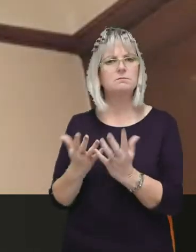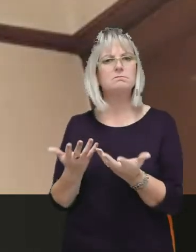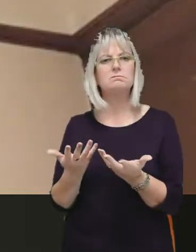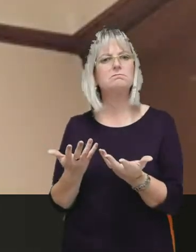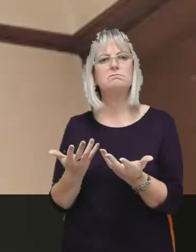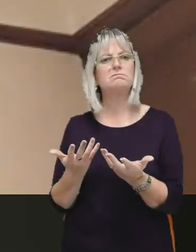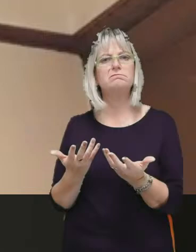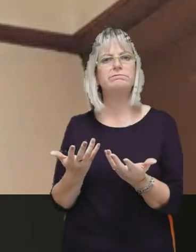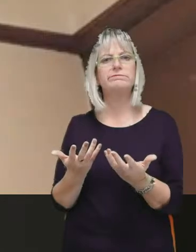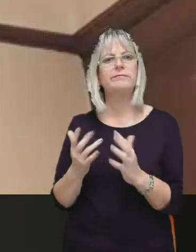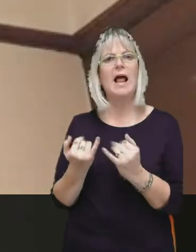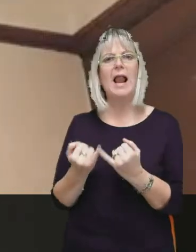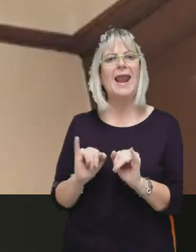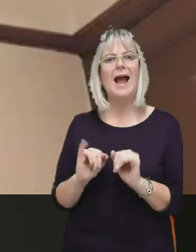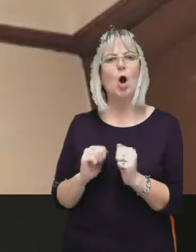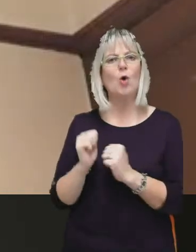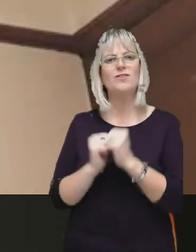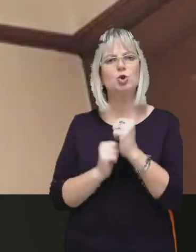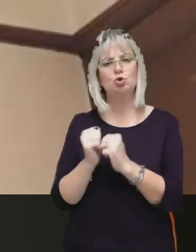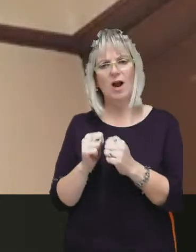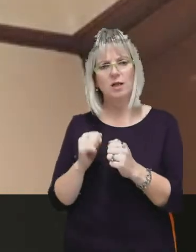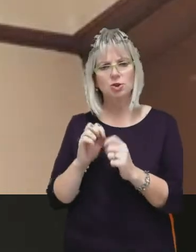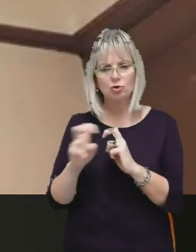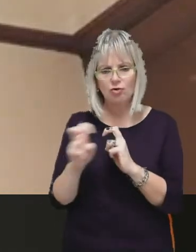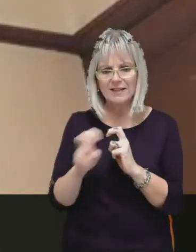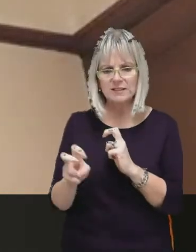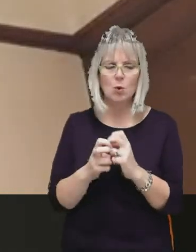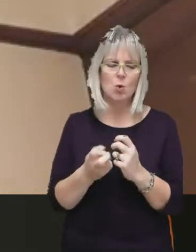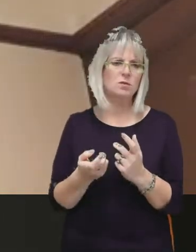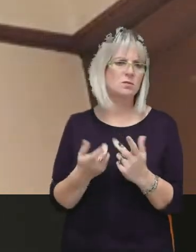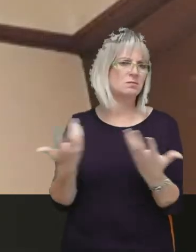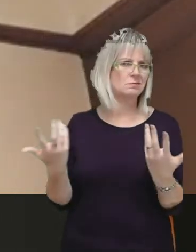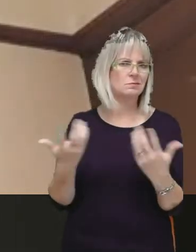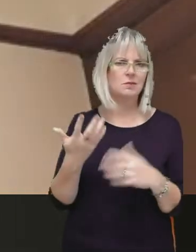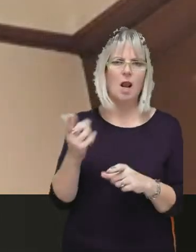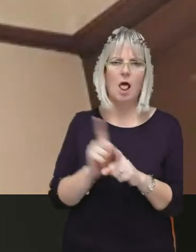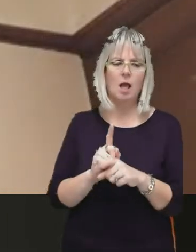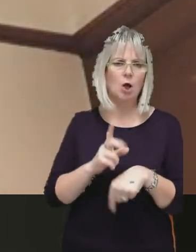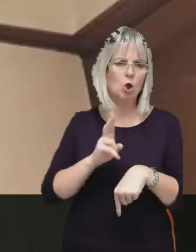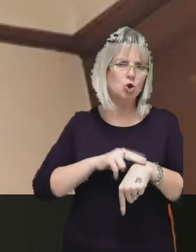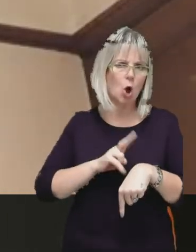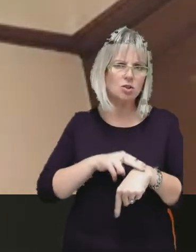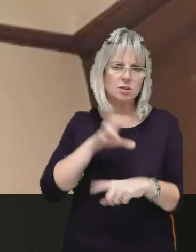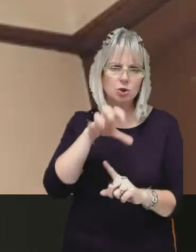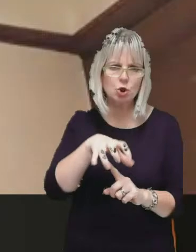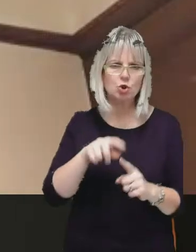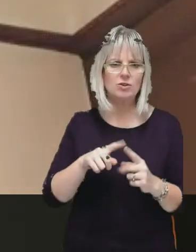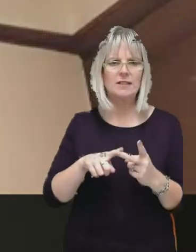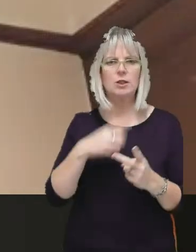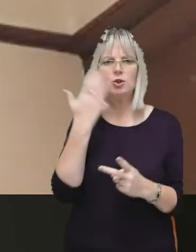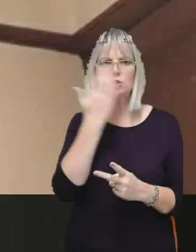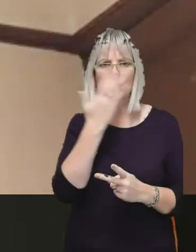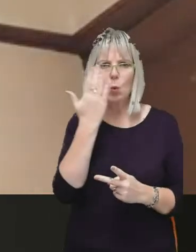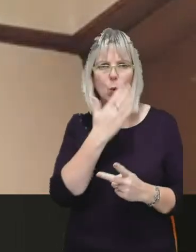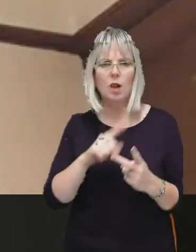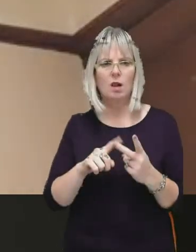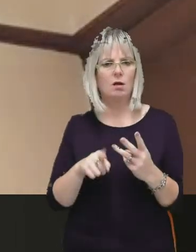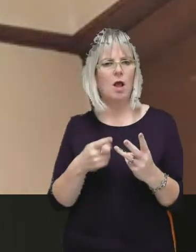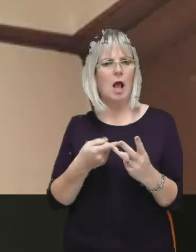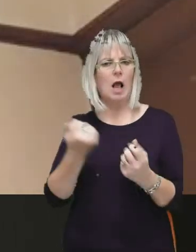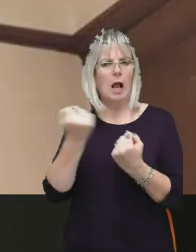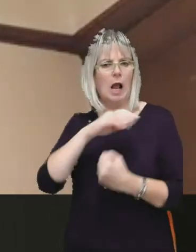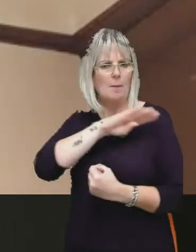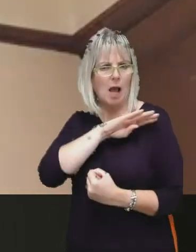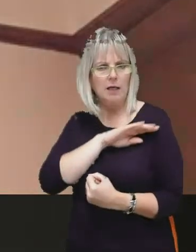these builds, like doctors' surgeries, schools or adequate parking, which don't support current residents?